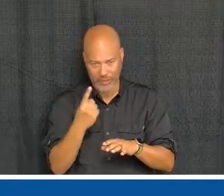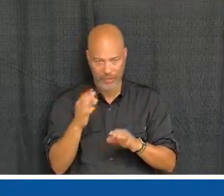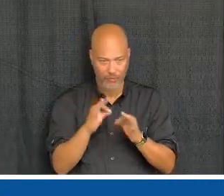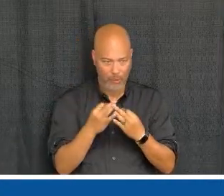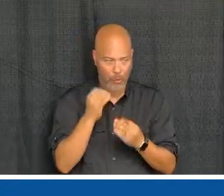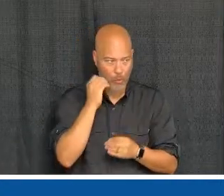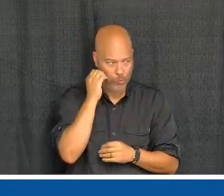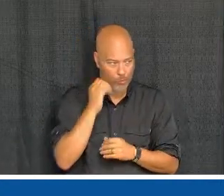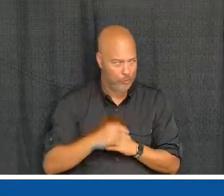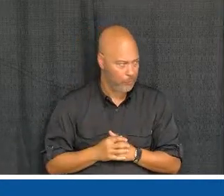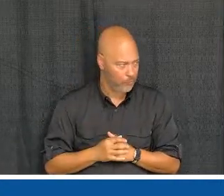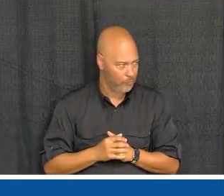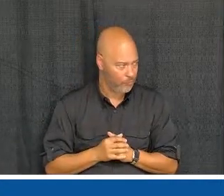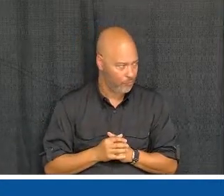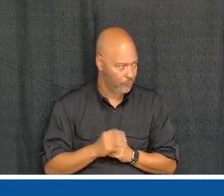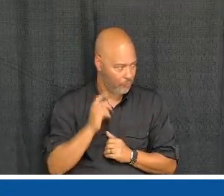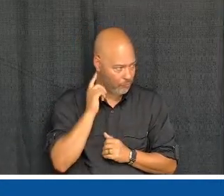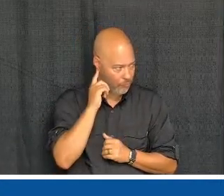homes.